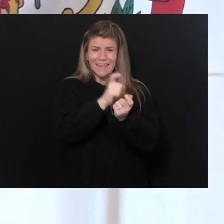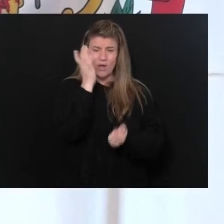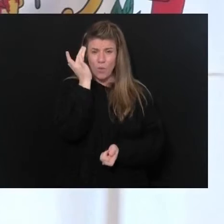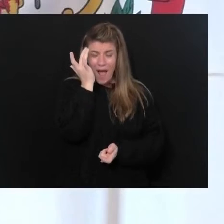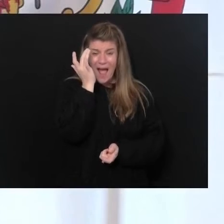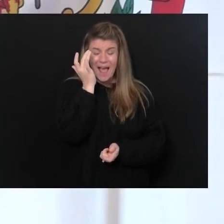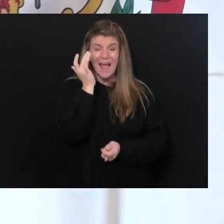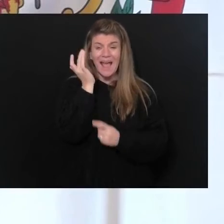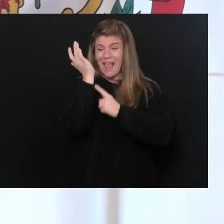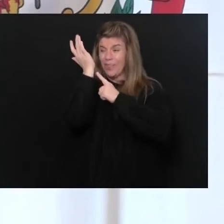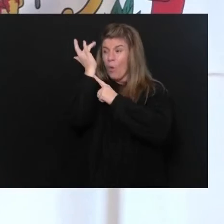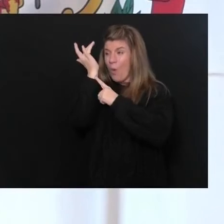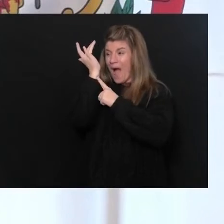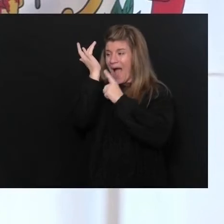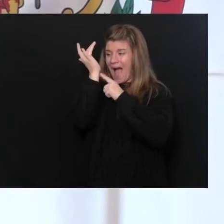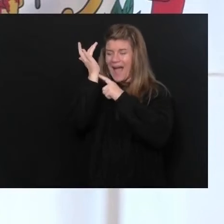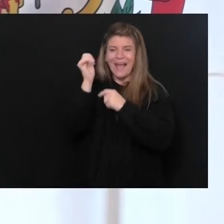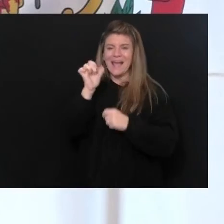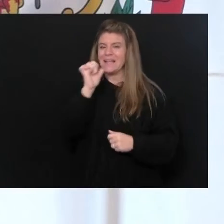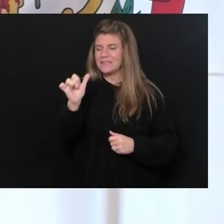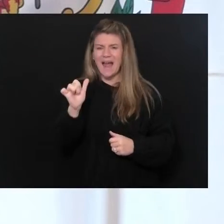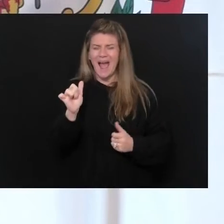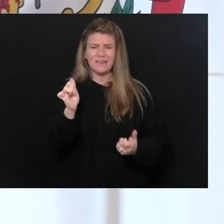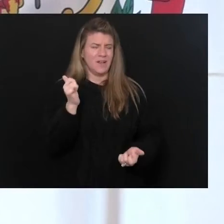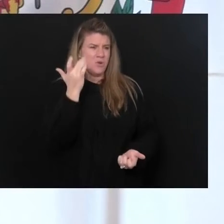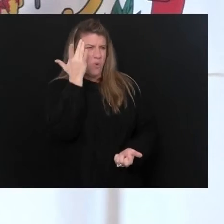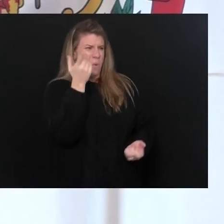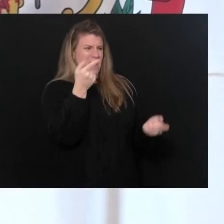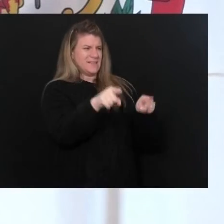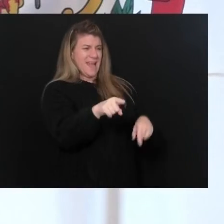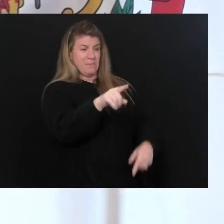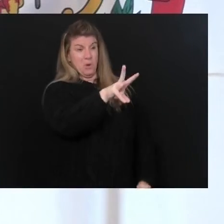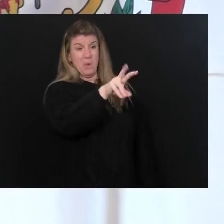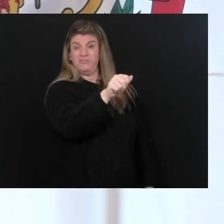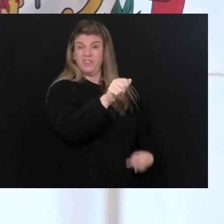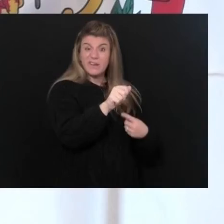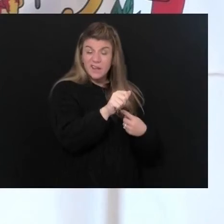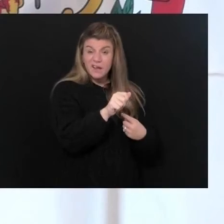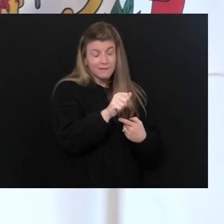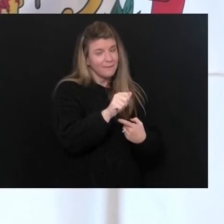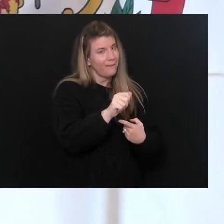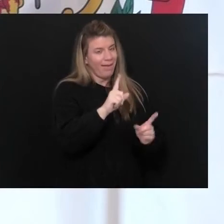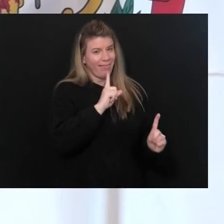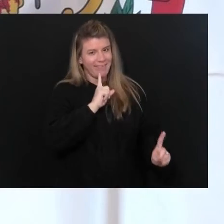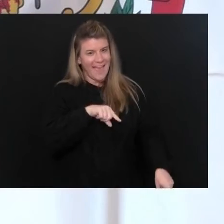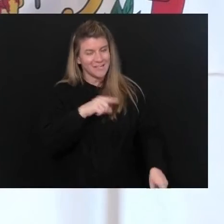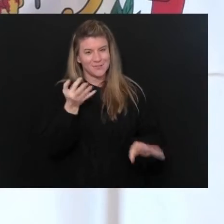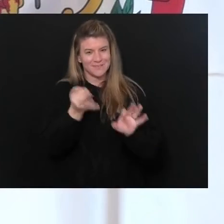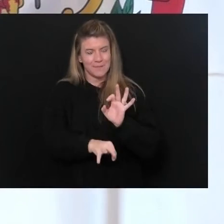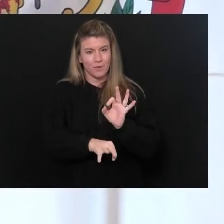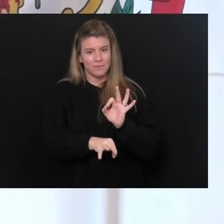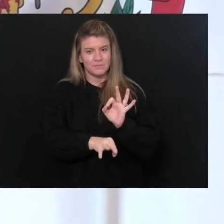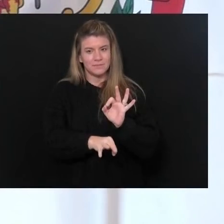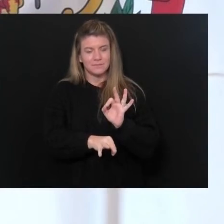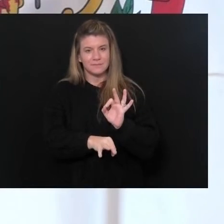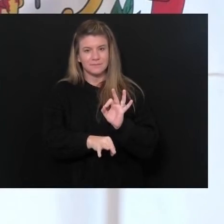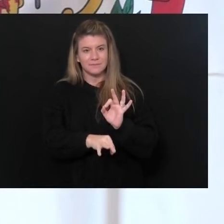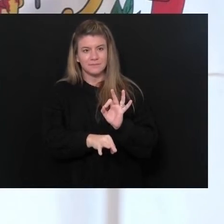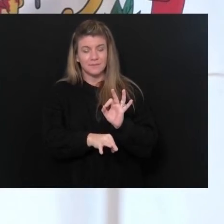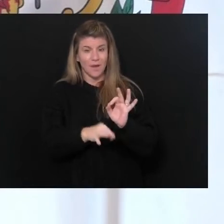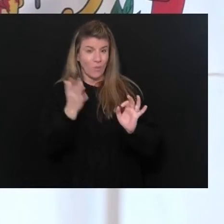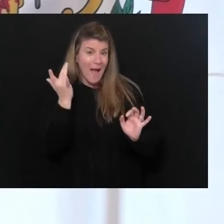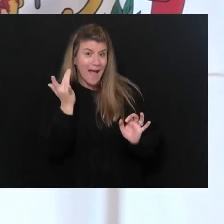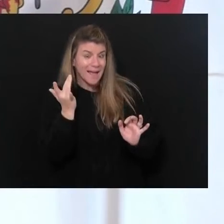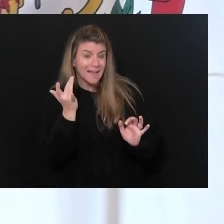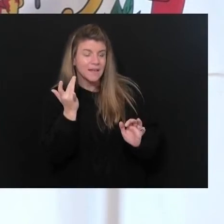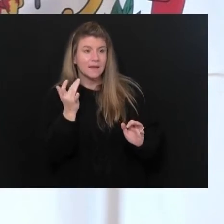The why is not, why is this going on in West Virginia? The answer is just as simple as this. Why? Because